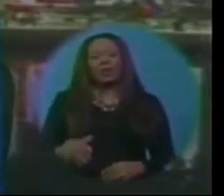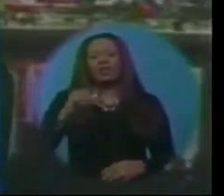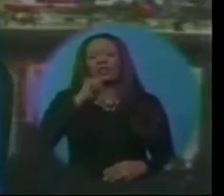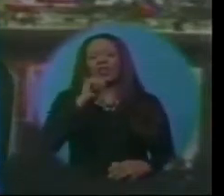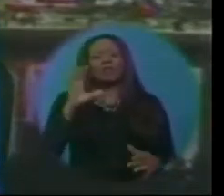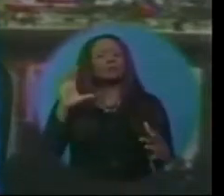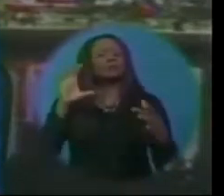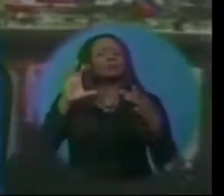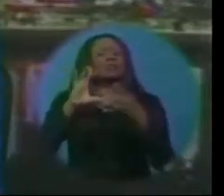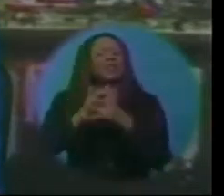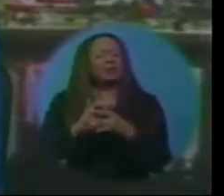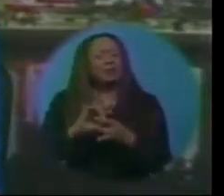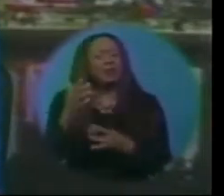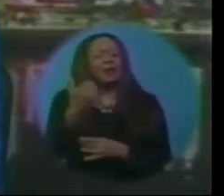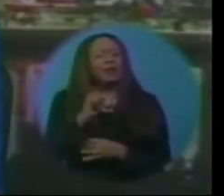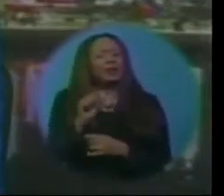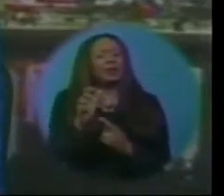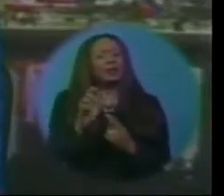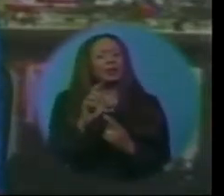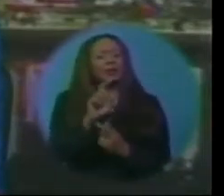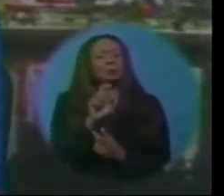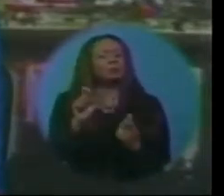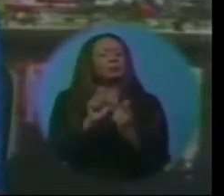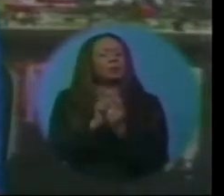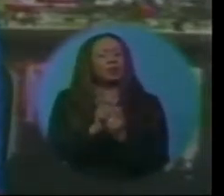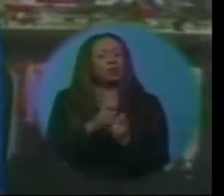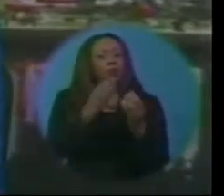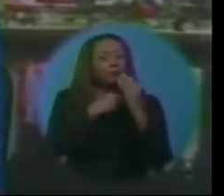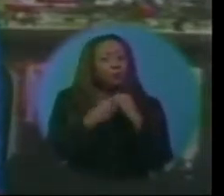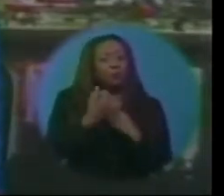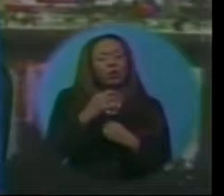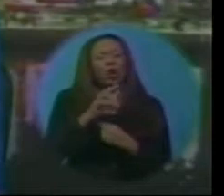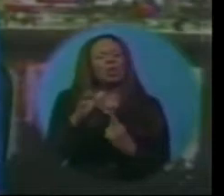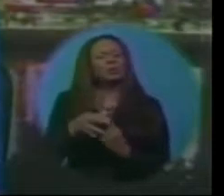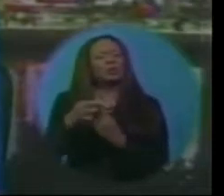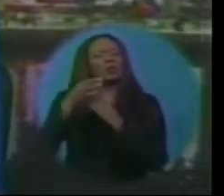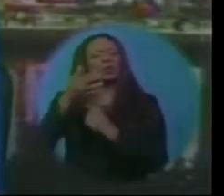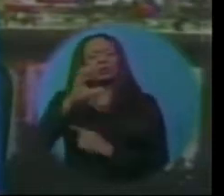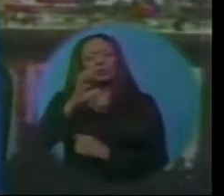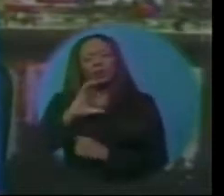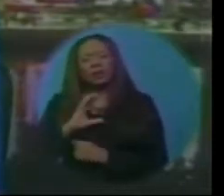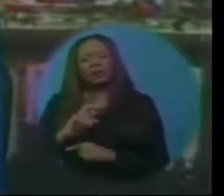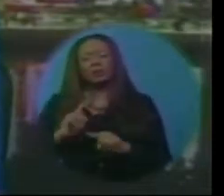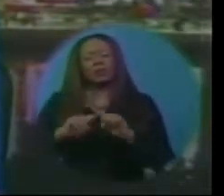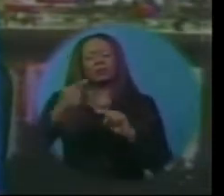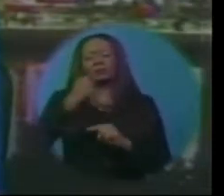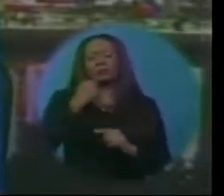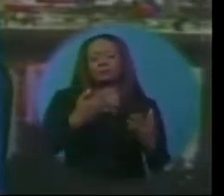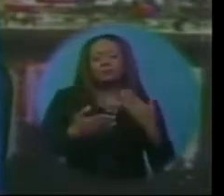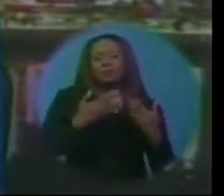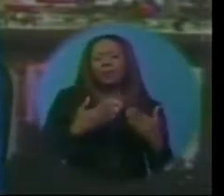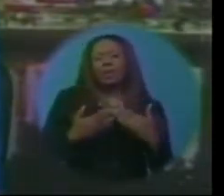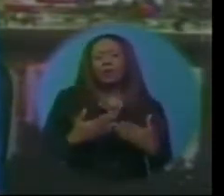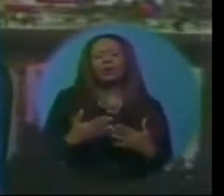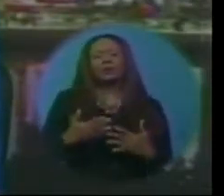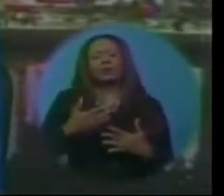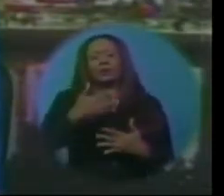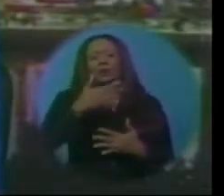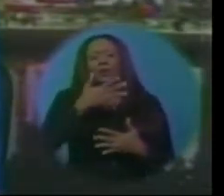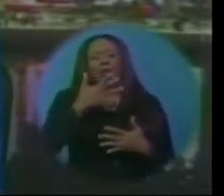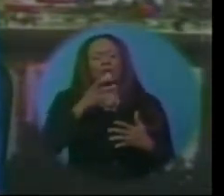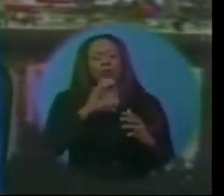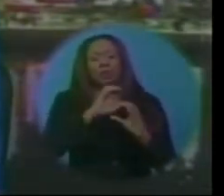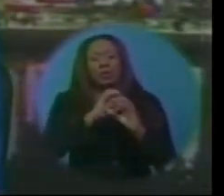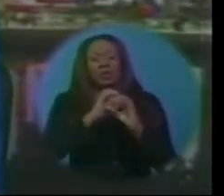any particular food or beverage. He adds that investigations so far suggest the cause is likely to be viral in nature and that